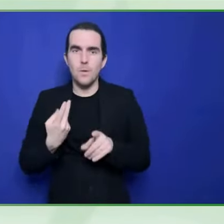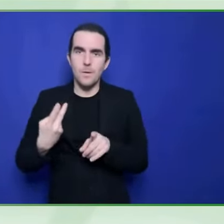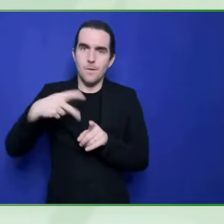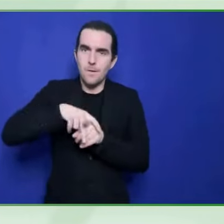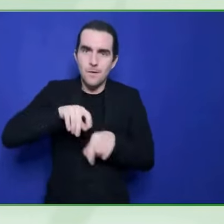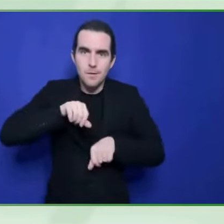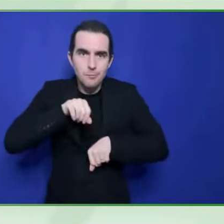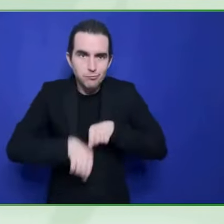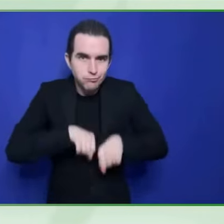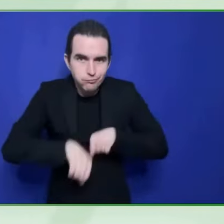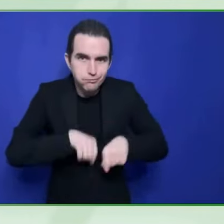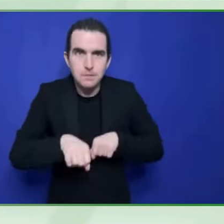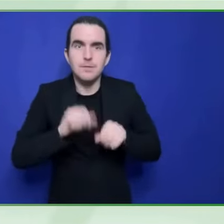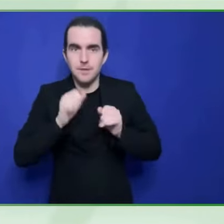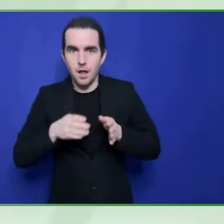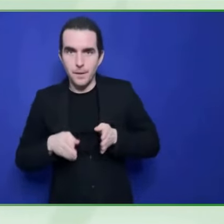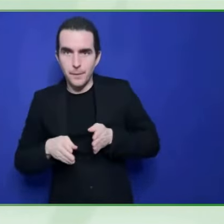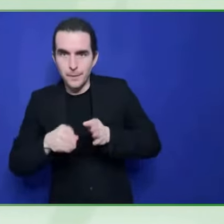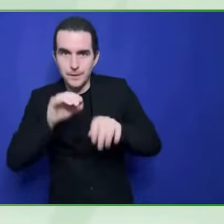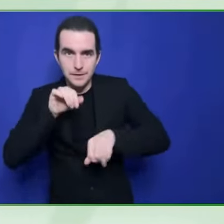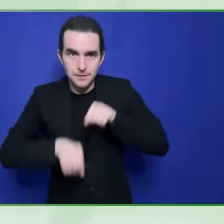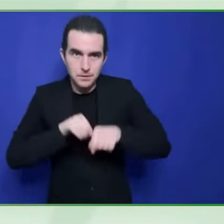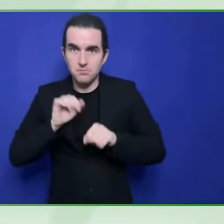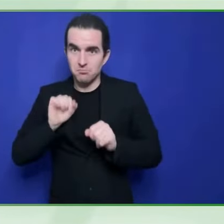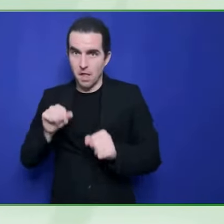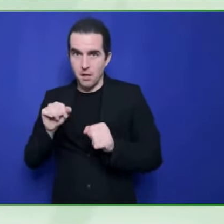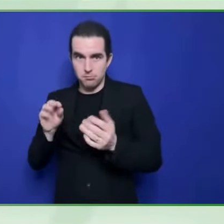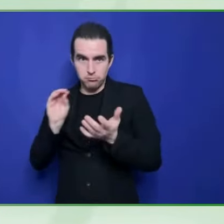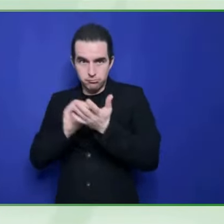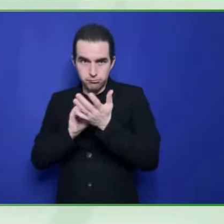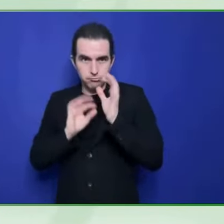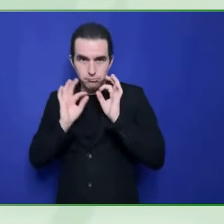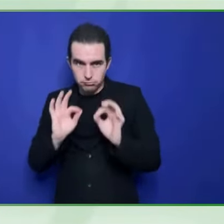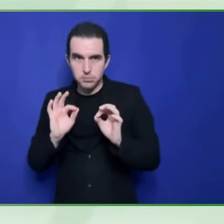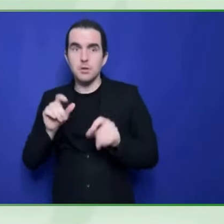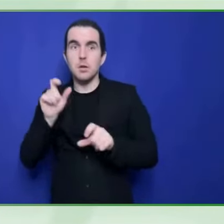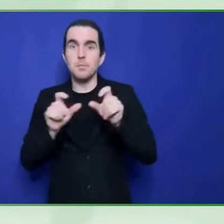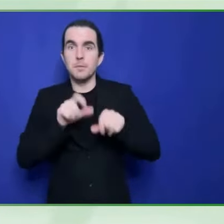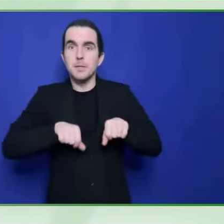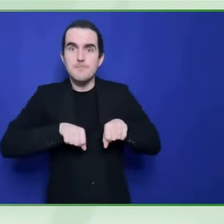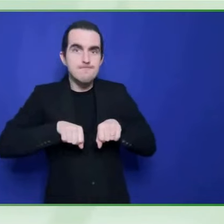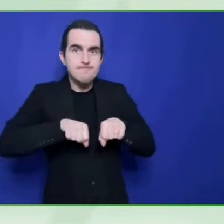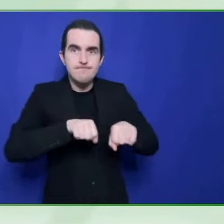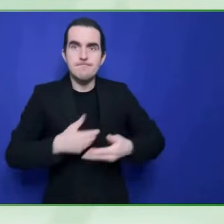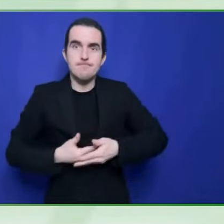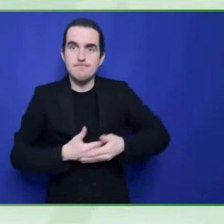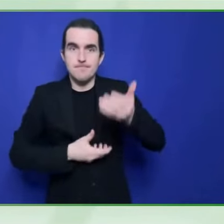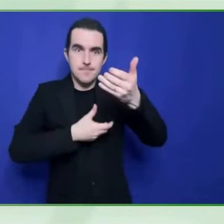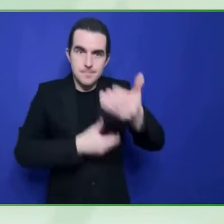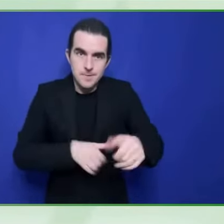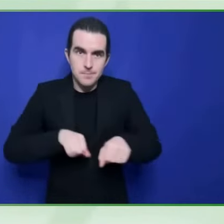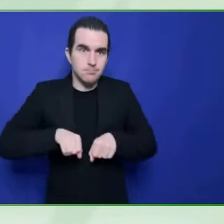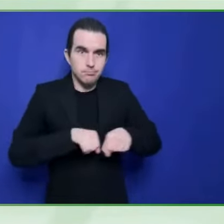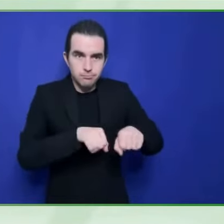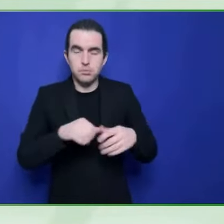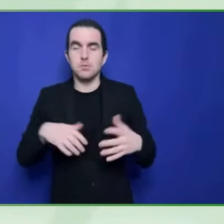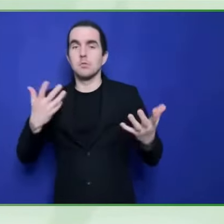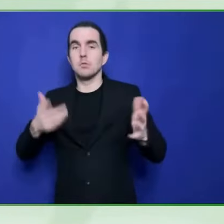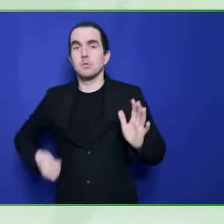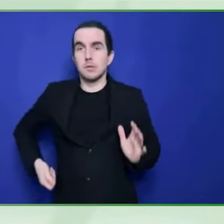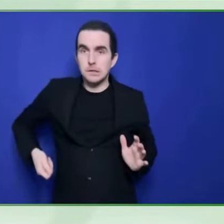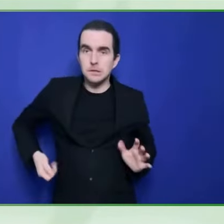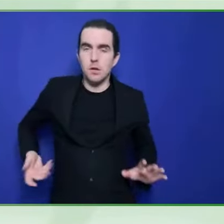we've produced more and more of this data, there are additional stakeholders that are interested because we can answer